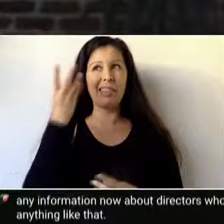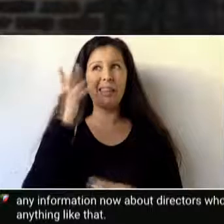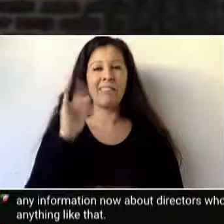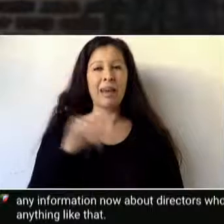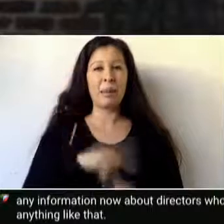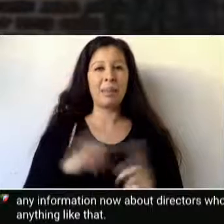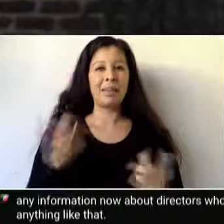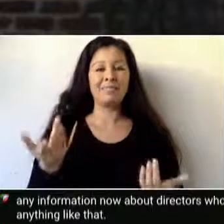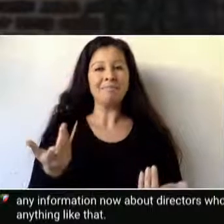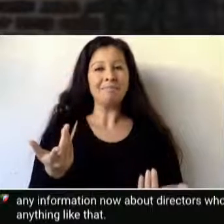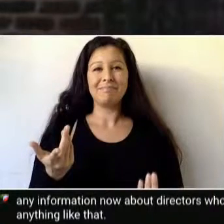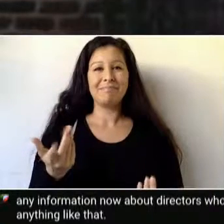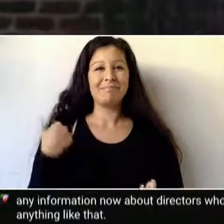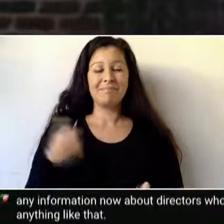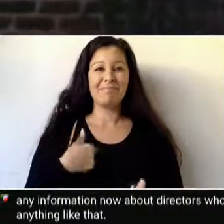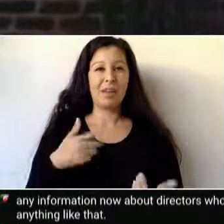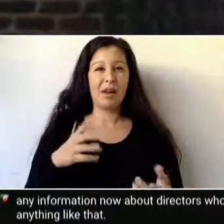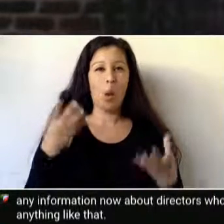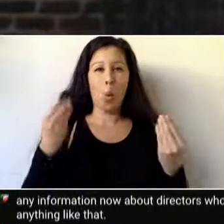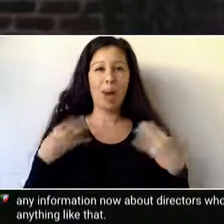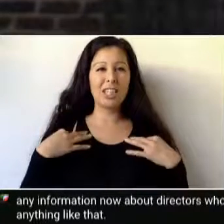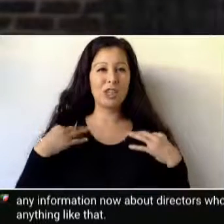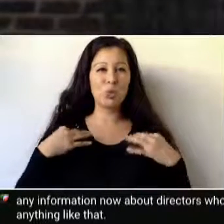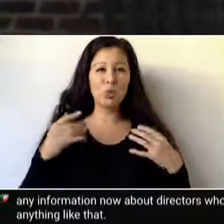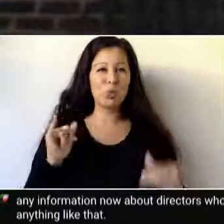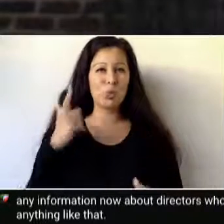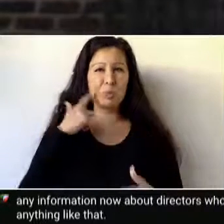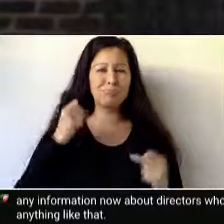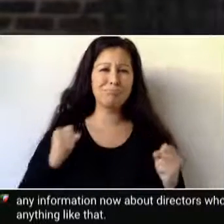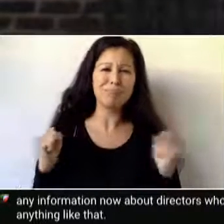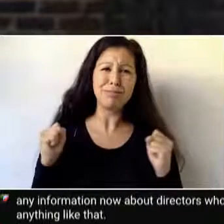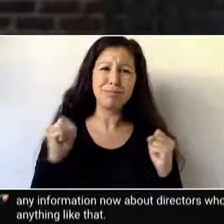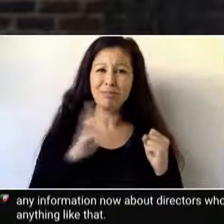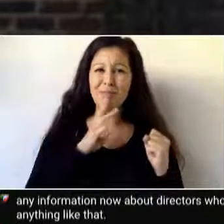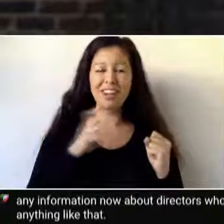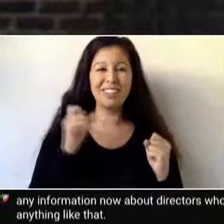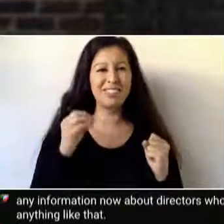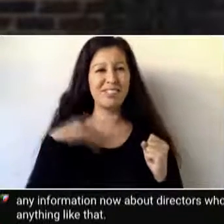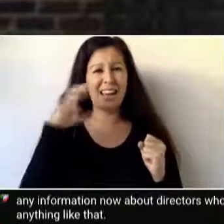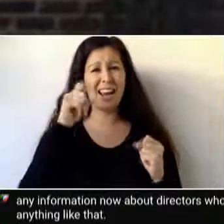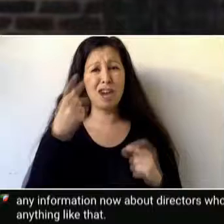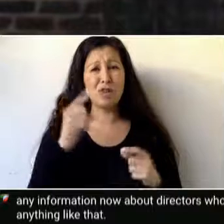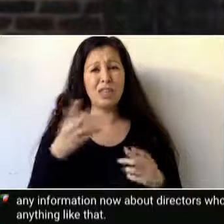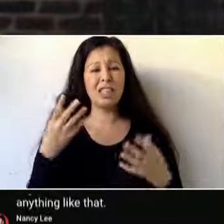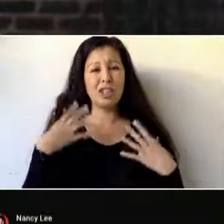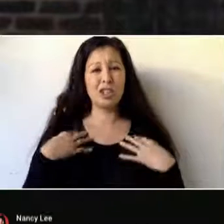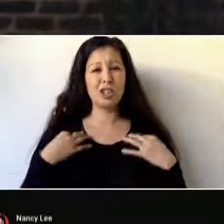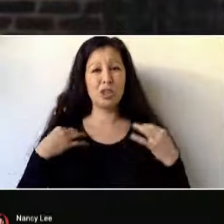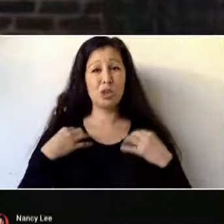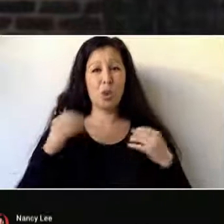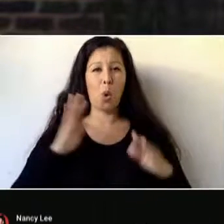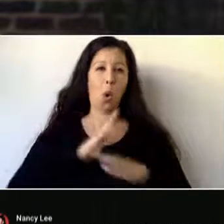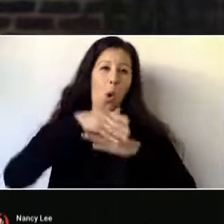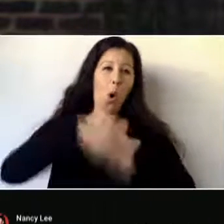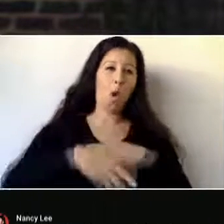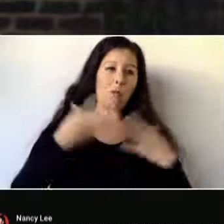but, like, it was, we were all wearing wetsuits too, because it was cold in the water, so I guess you could wear a green suit over your